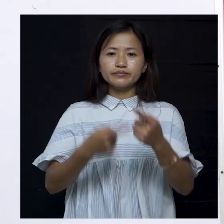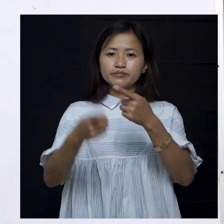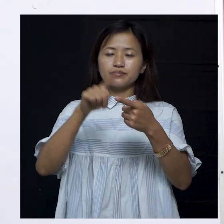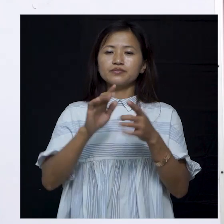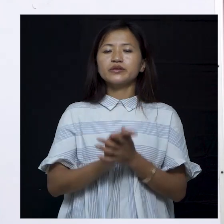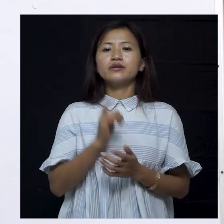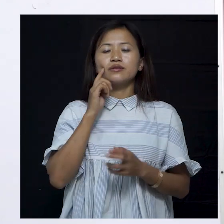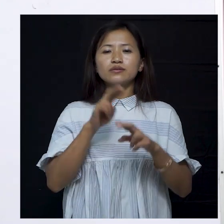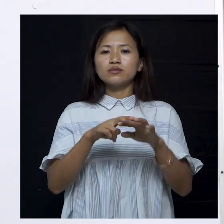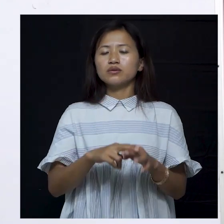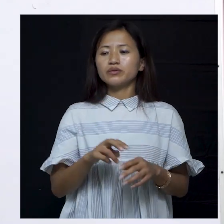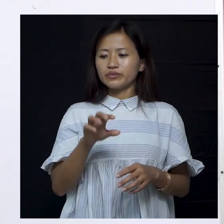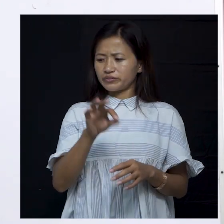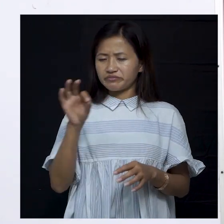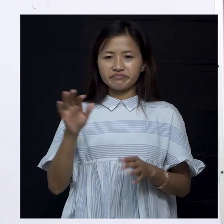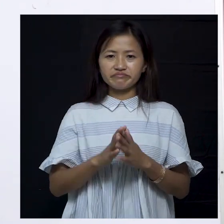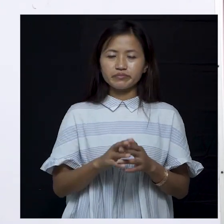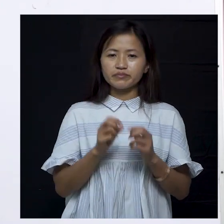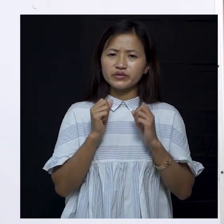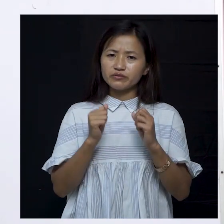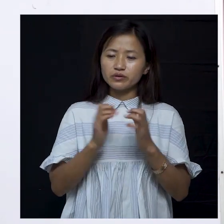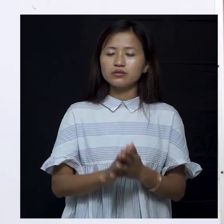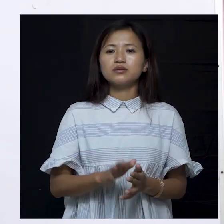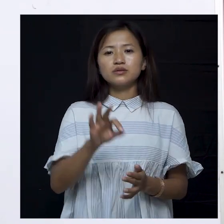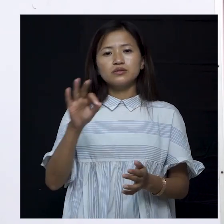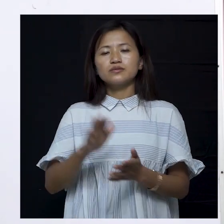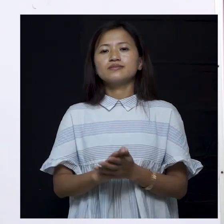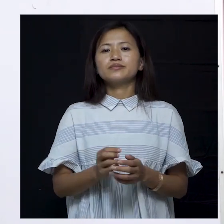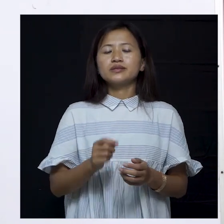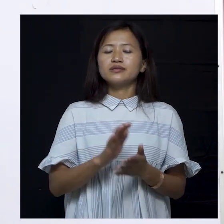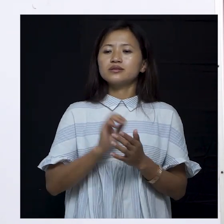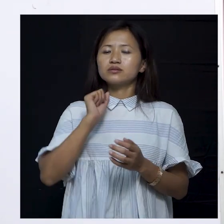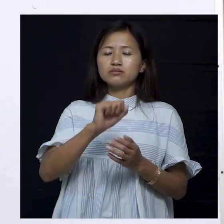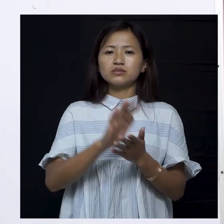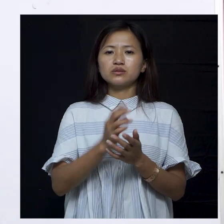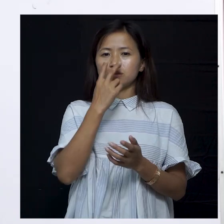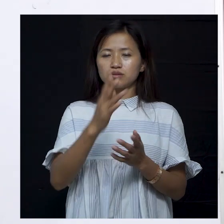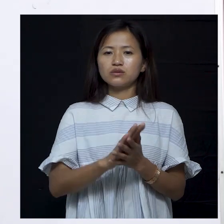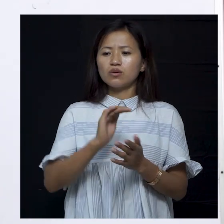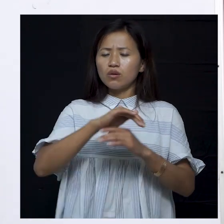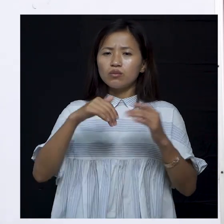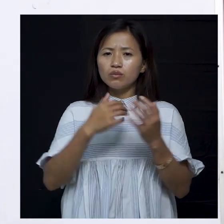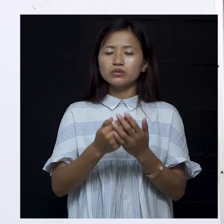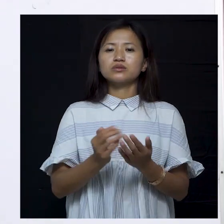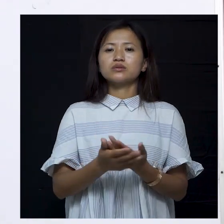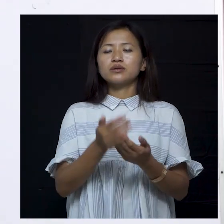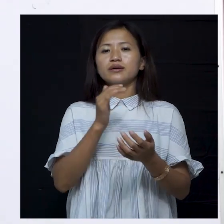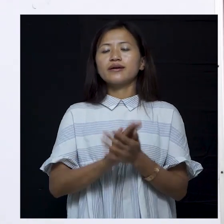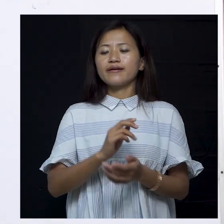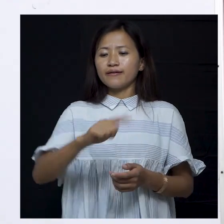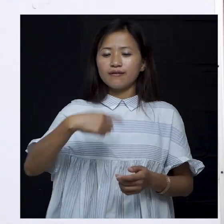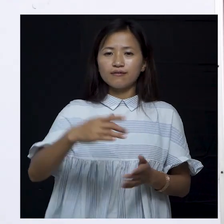I say dogs are rare to find, it is something inappropriate because we see dogs in almost every